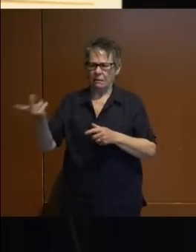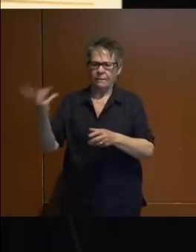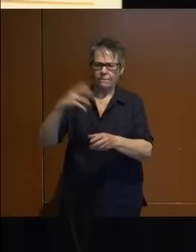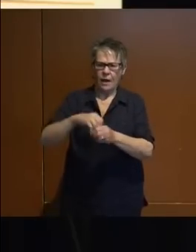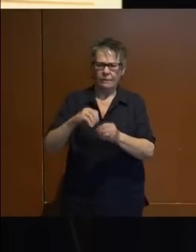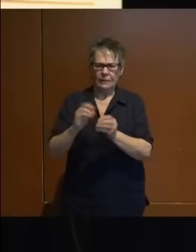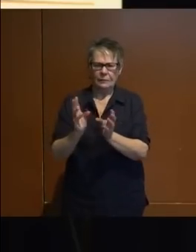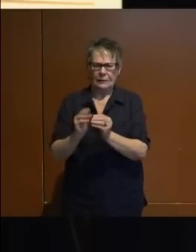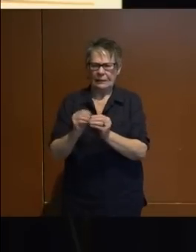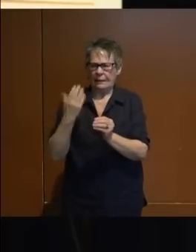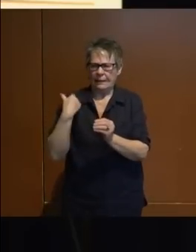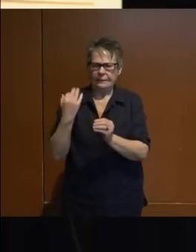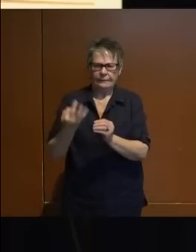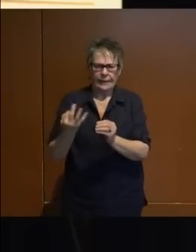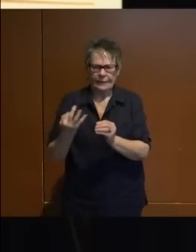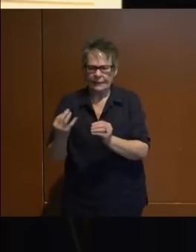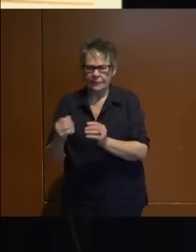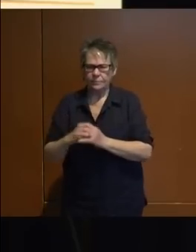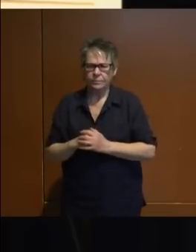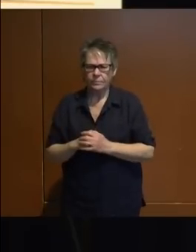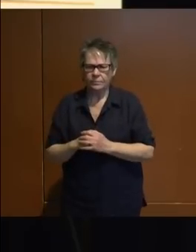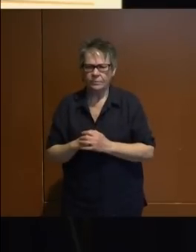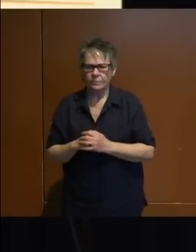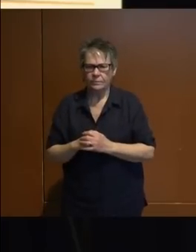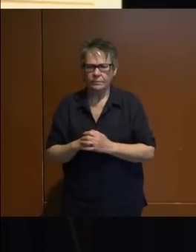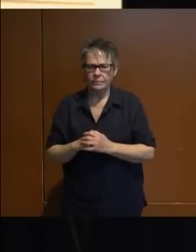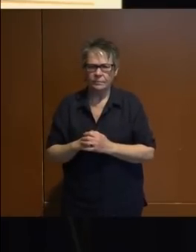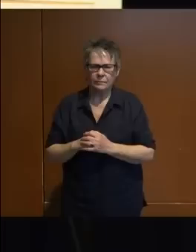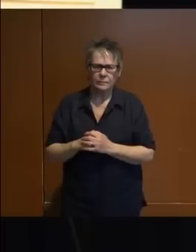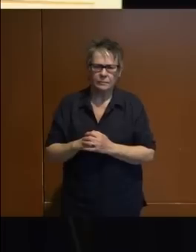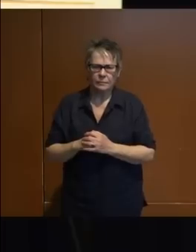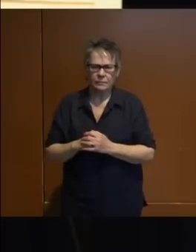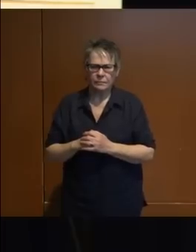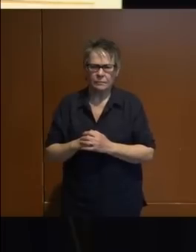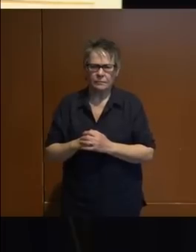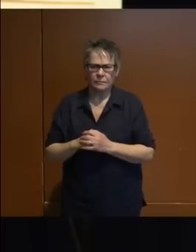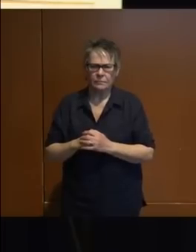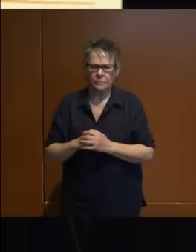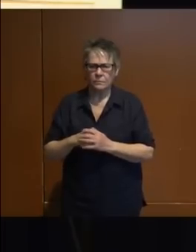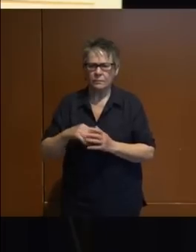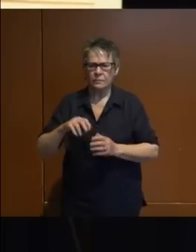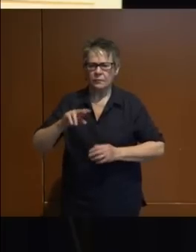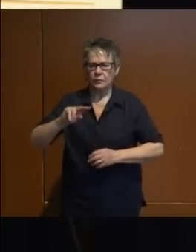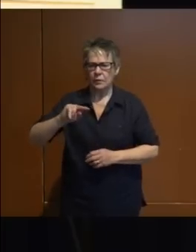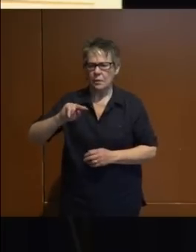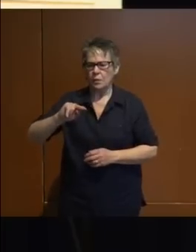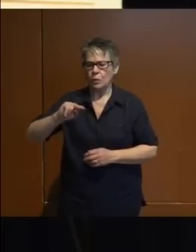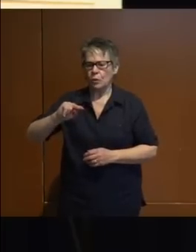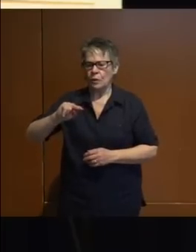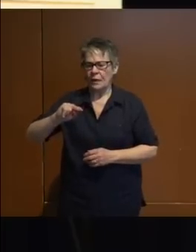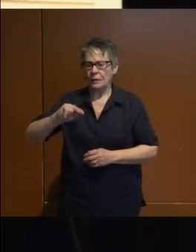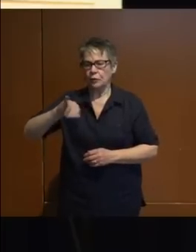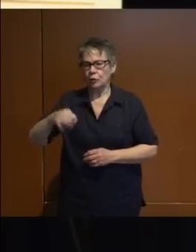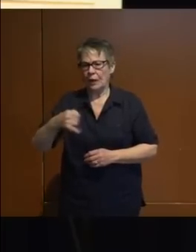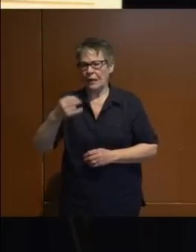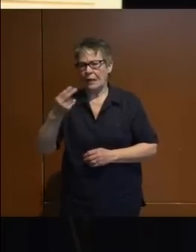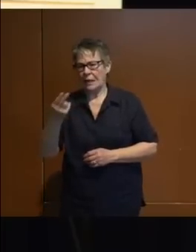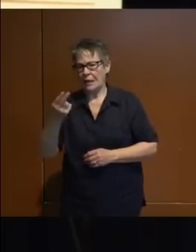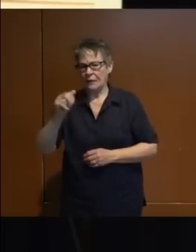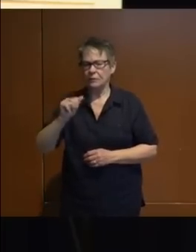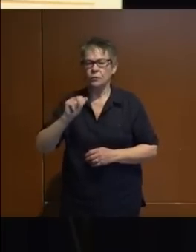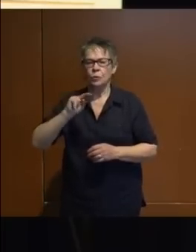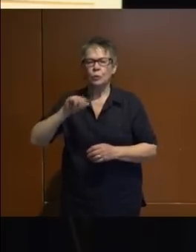throughout the United States. We had NJHA there, we had New Jersey Hospital Association, the State Police, the